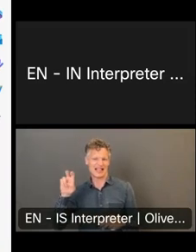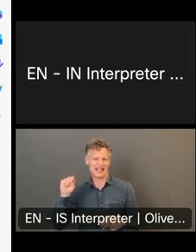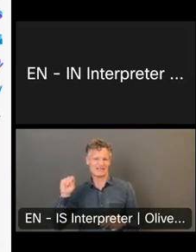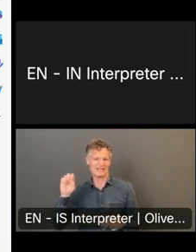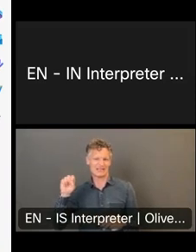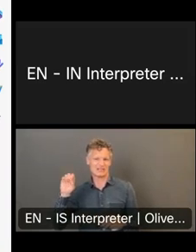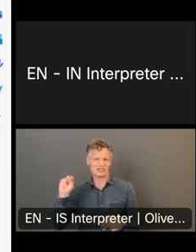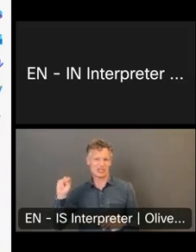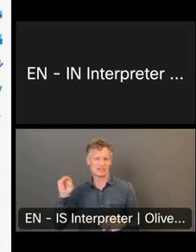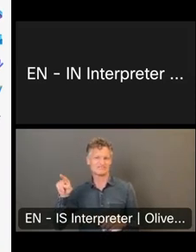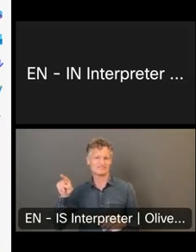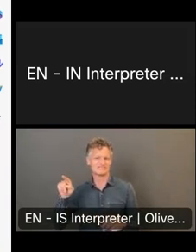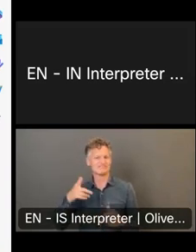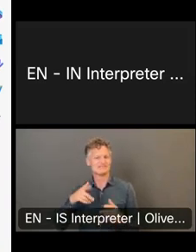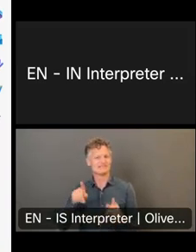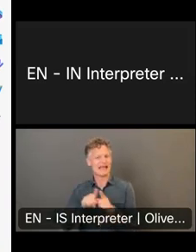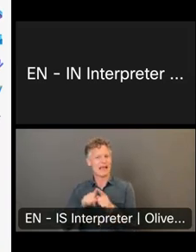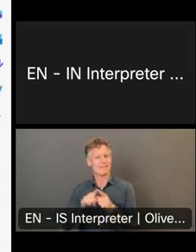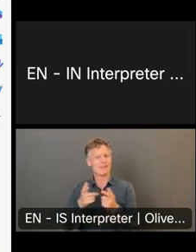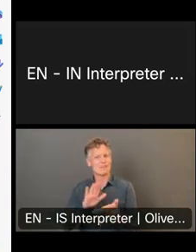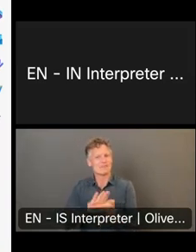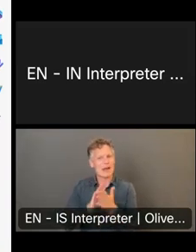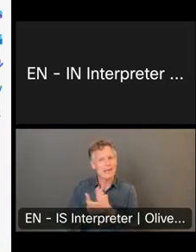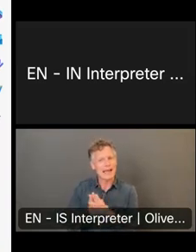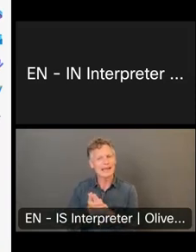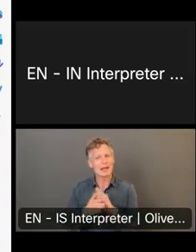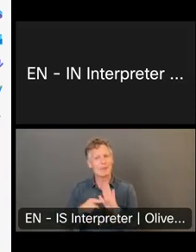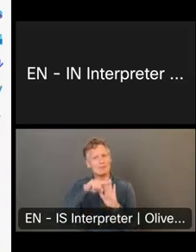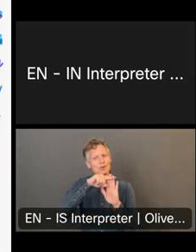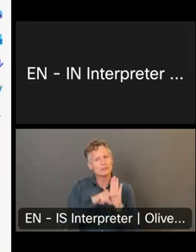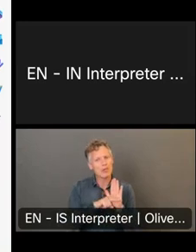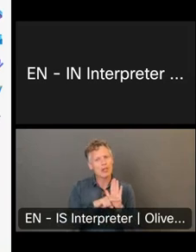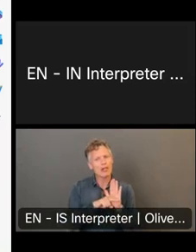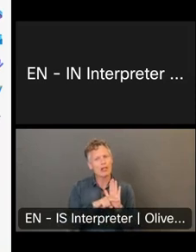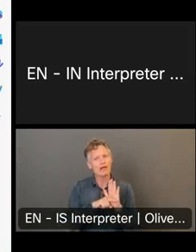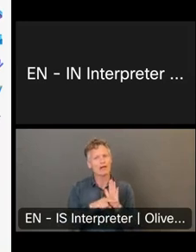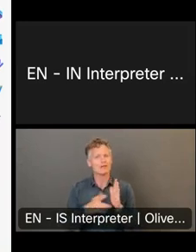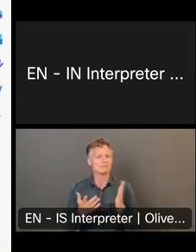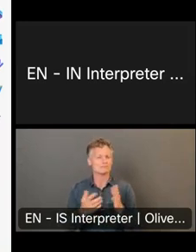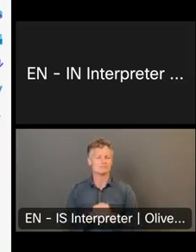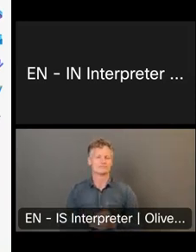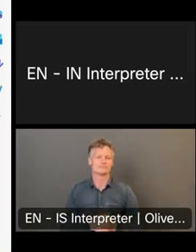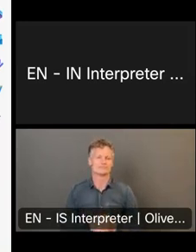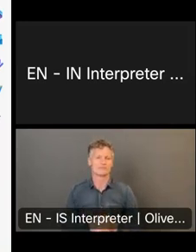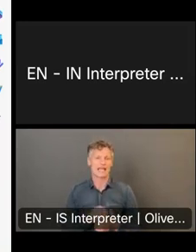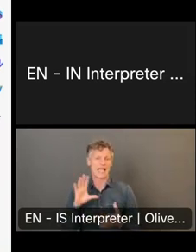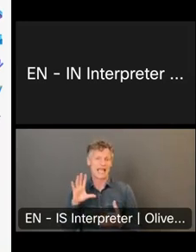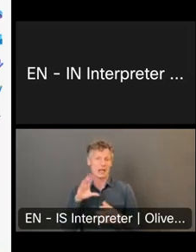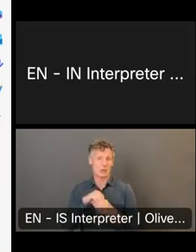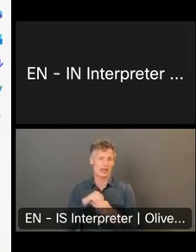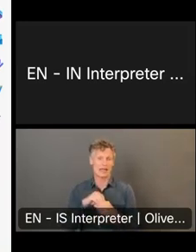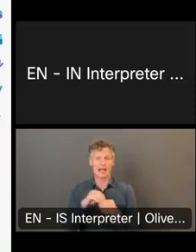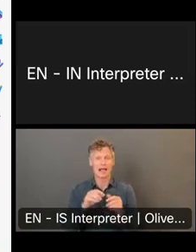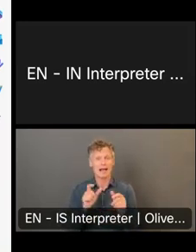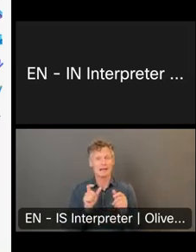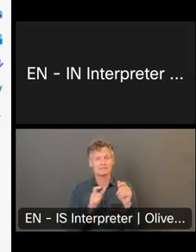pragmatic principles, responsible, as Hartmut touched on, for a lot of what goes on, including lexical and semantic change